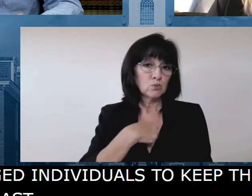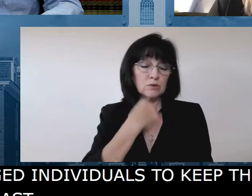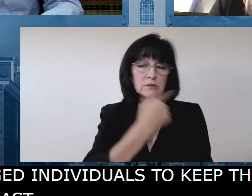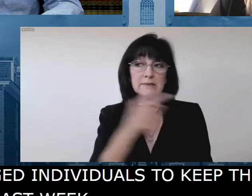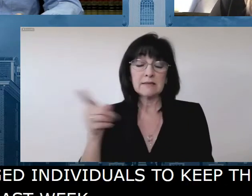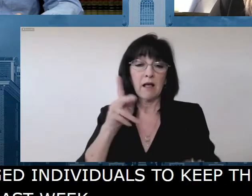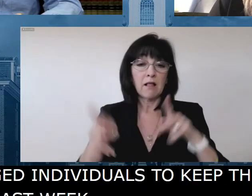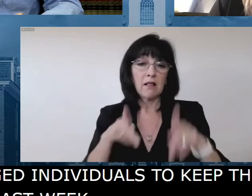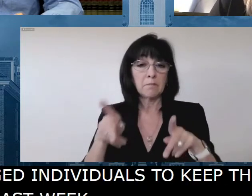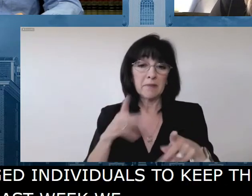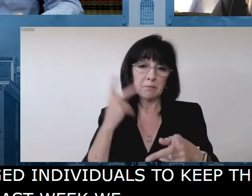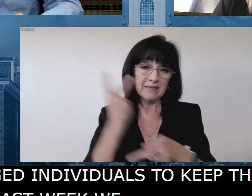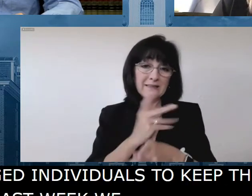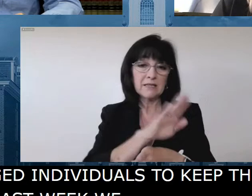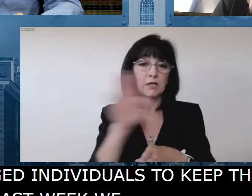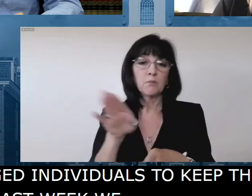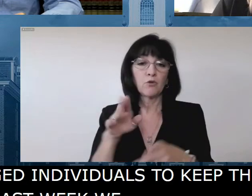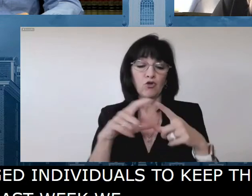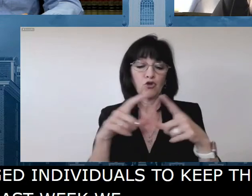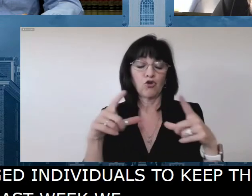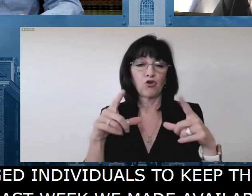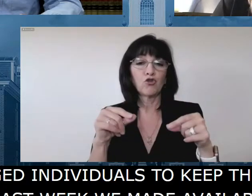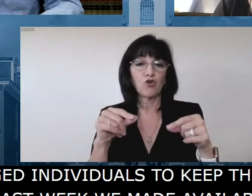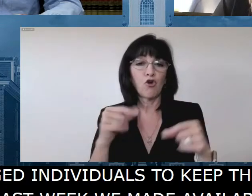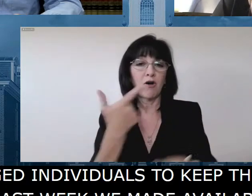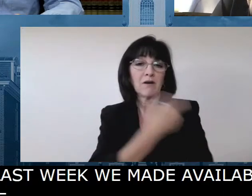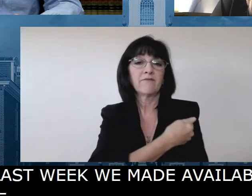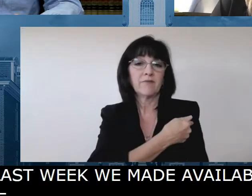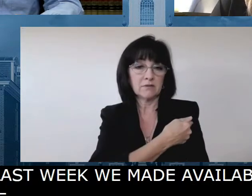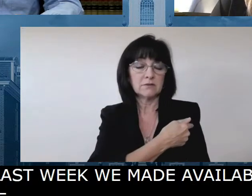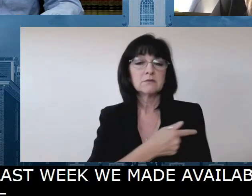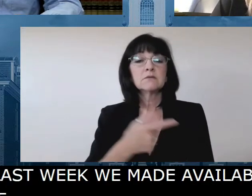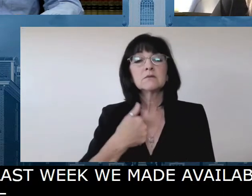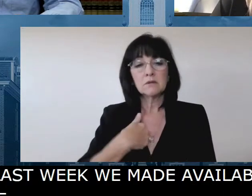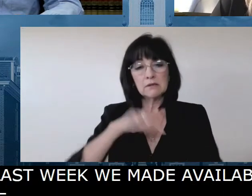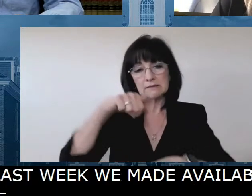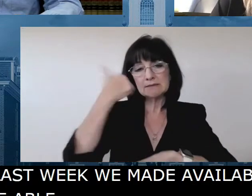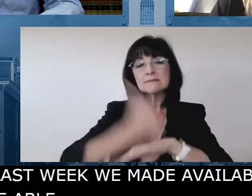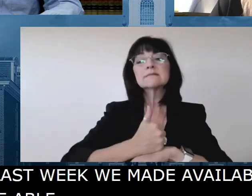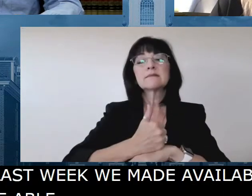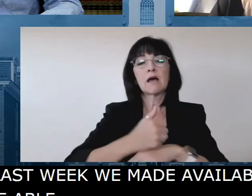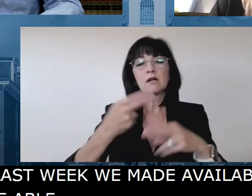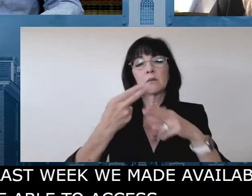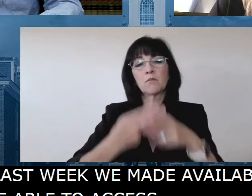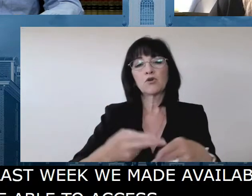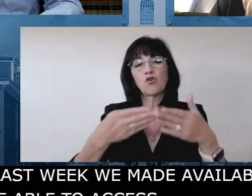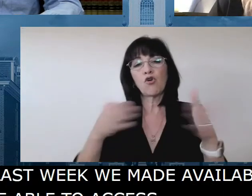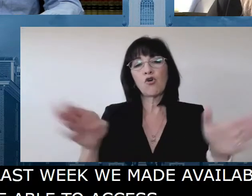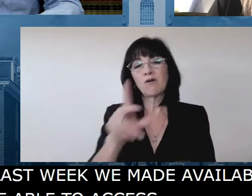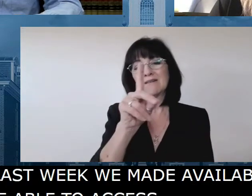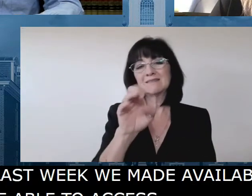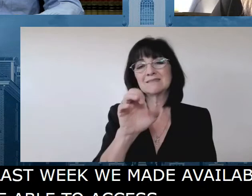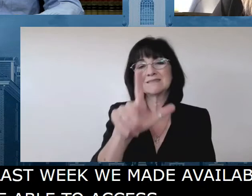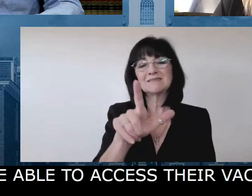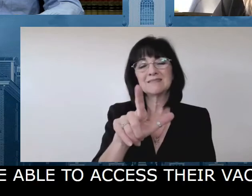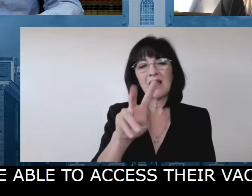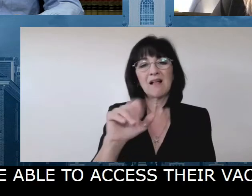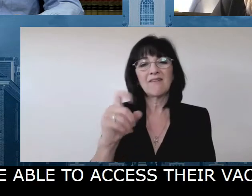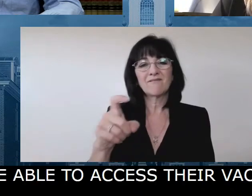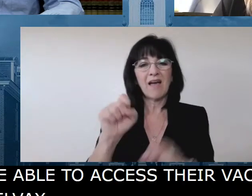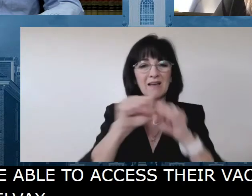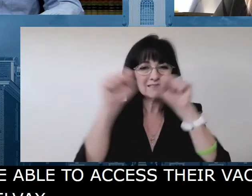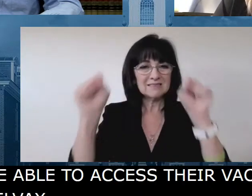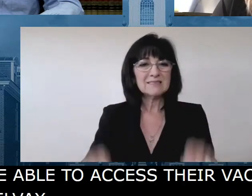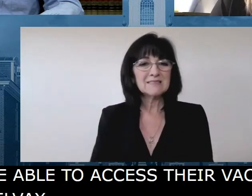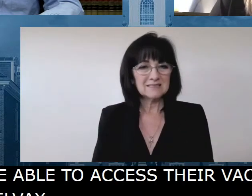a public portal for people to be able to access their vaccine information through our Delvac system. But we are looking at